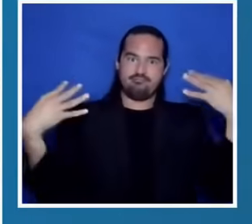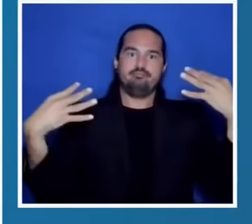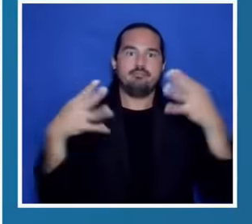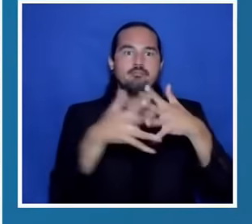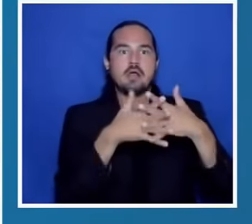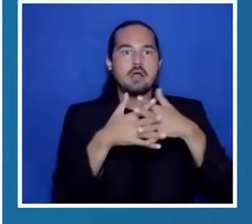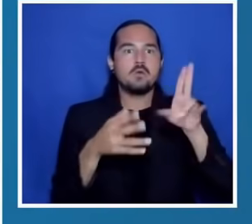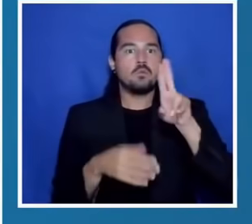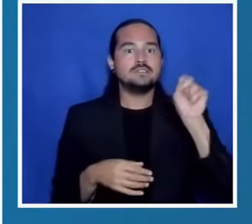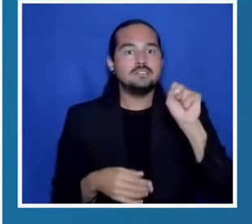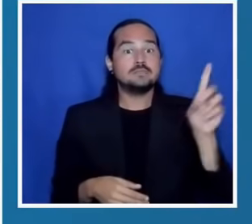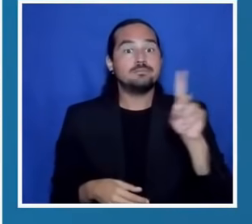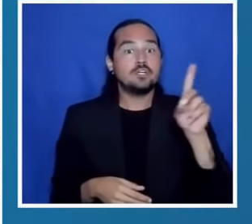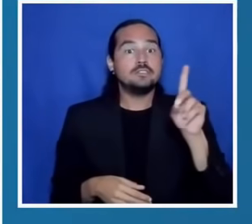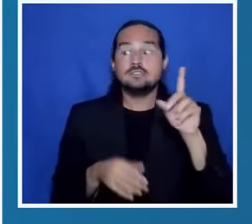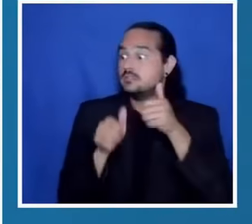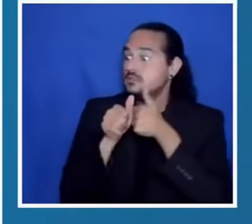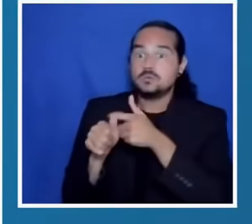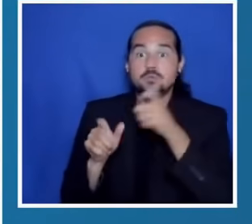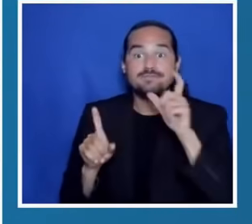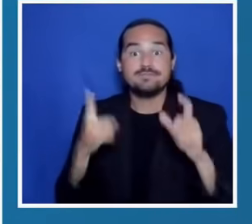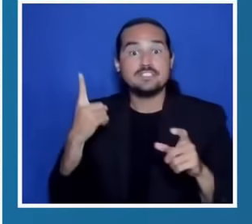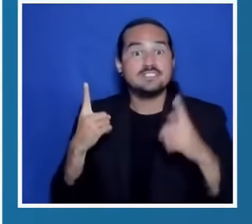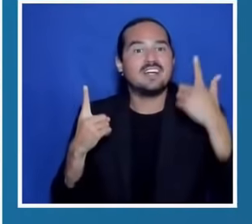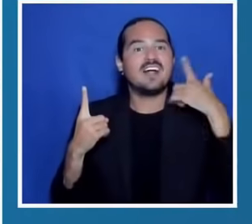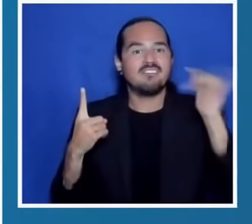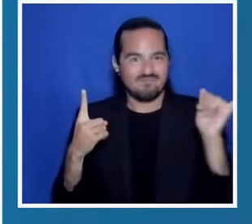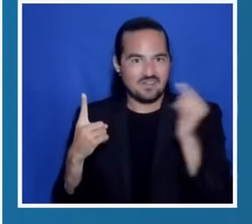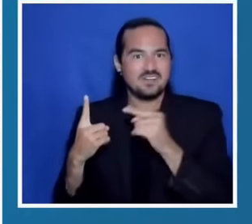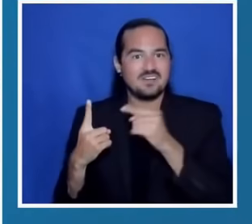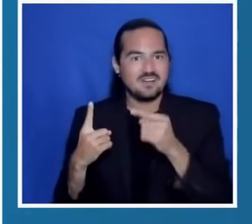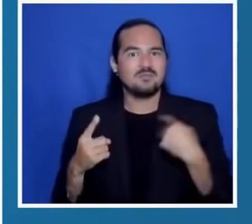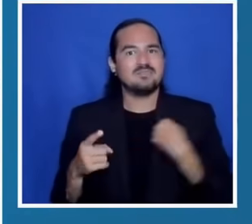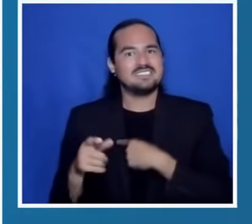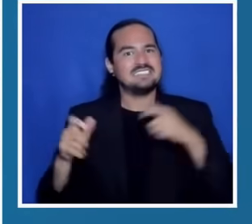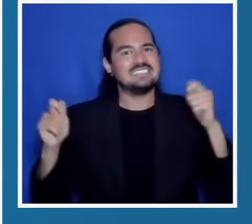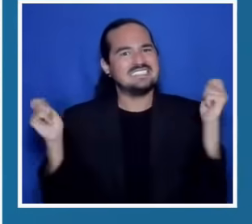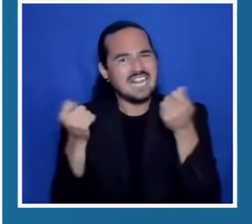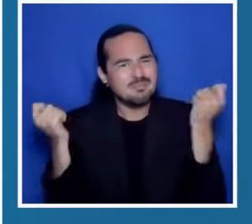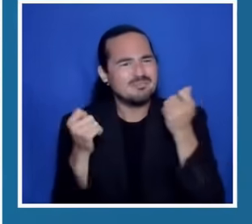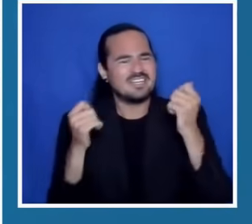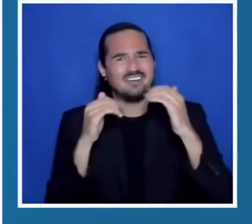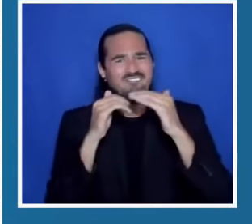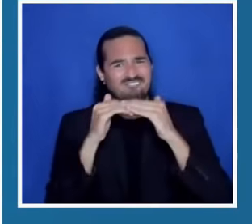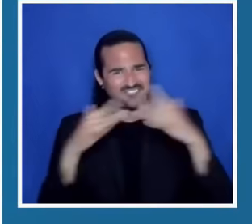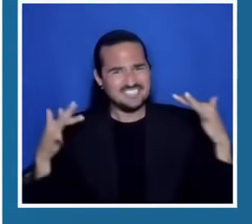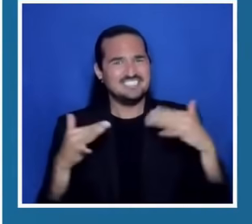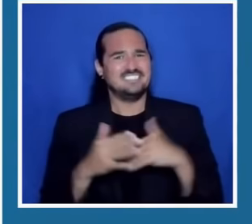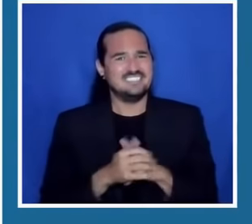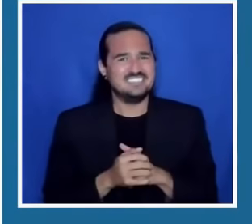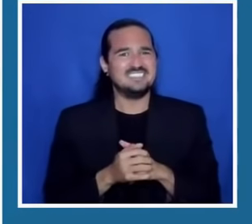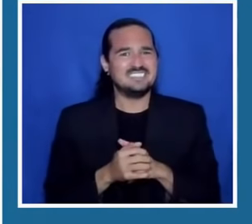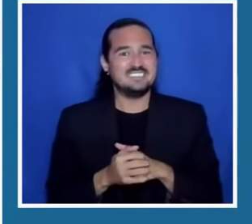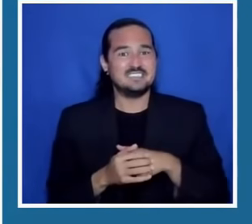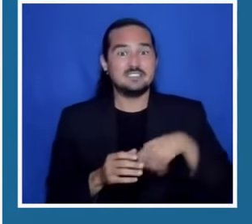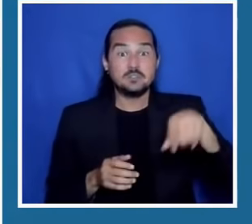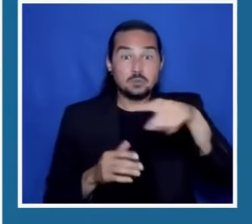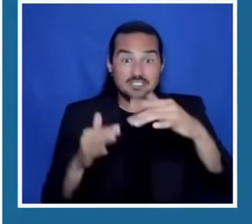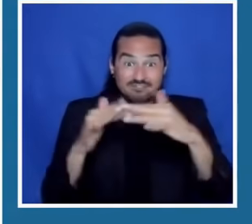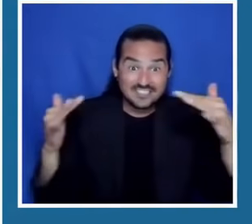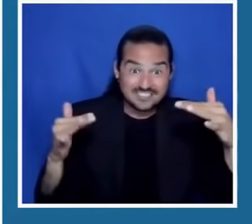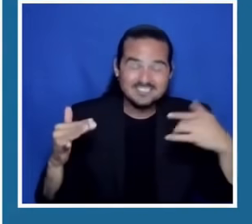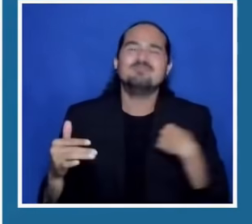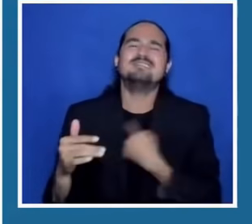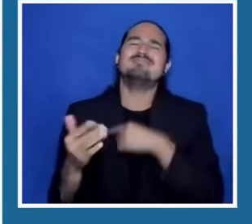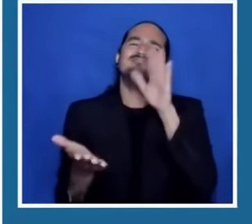We celebrate our diversity in this city. We celebrate our diversity in this state. And at our best,